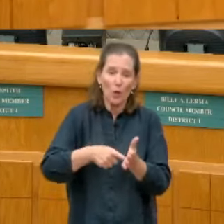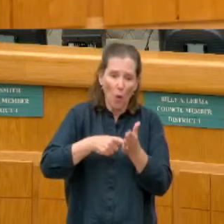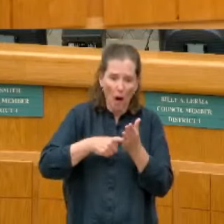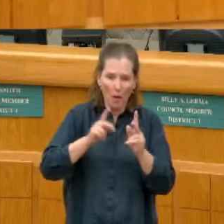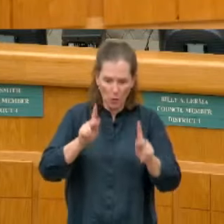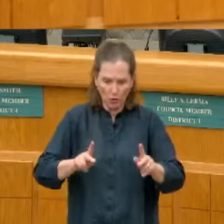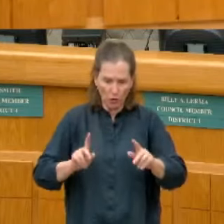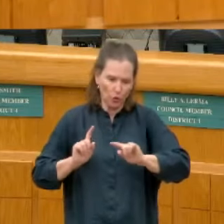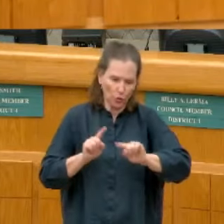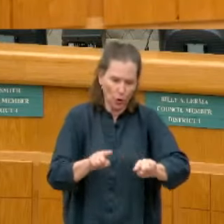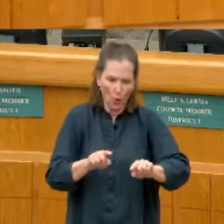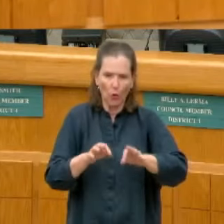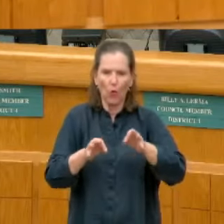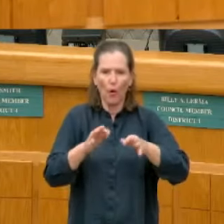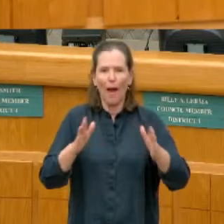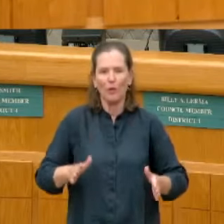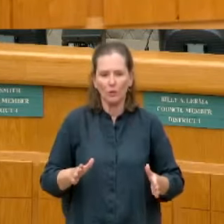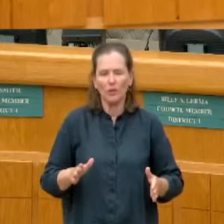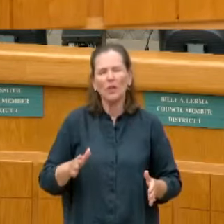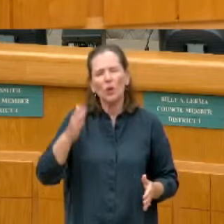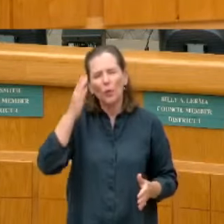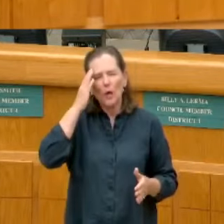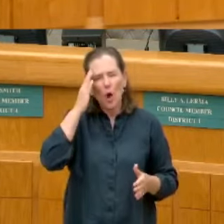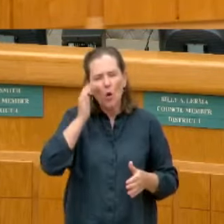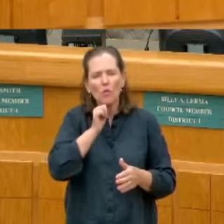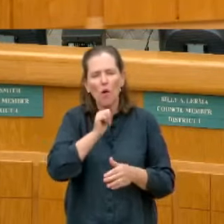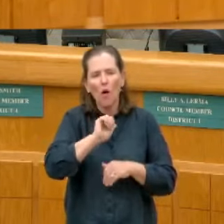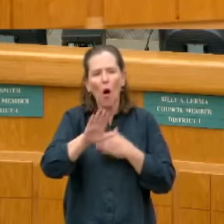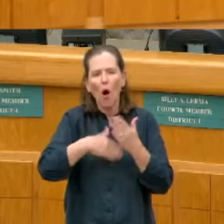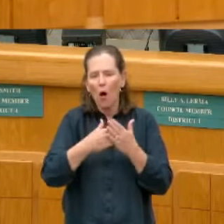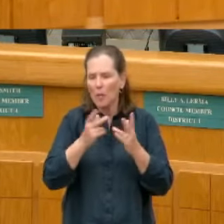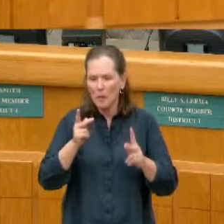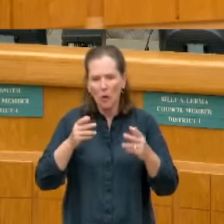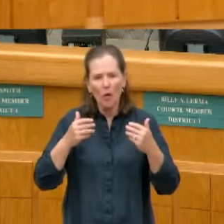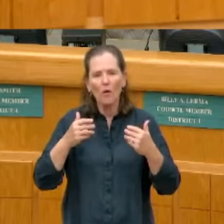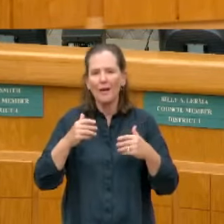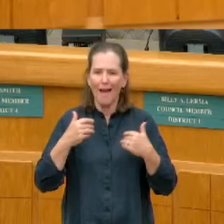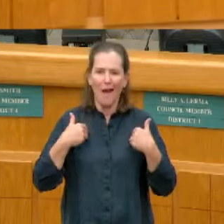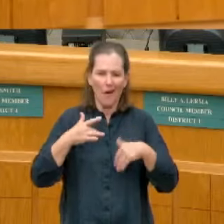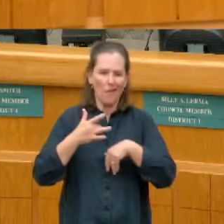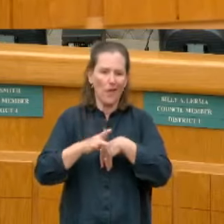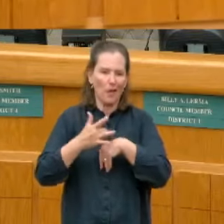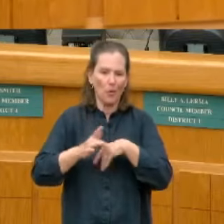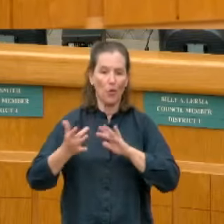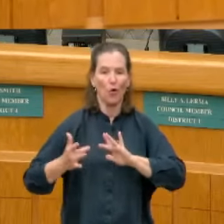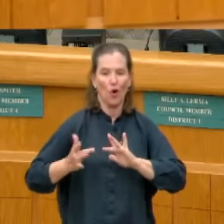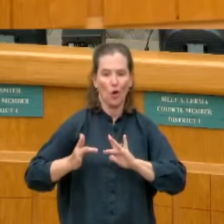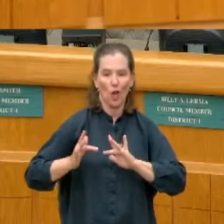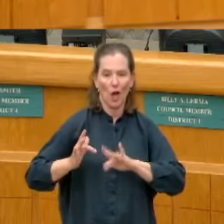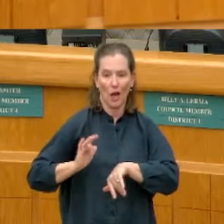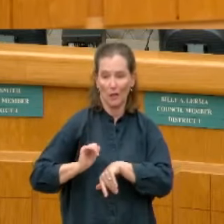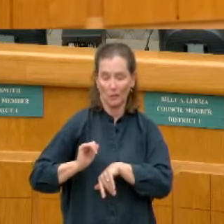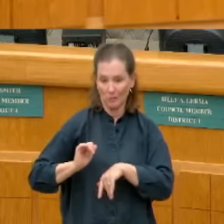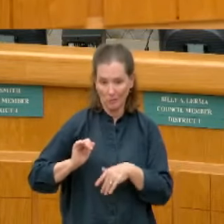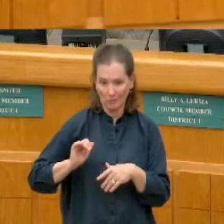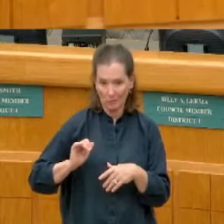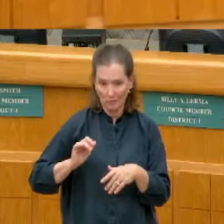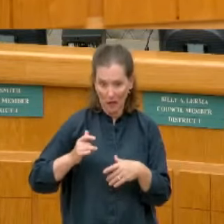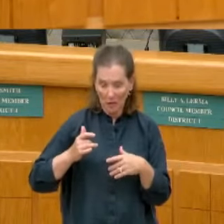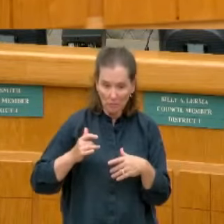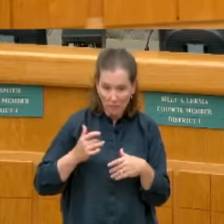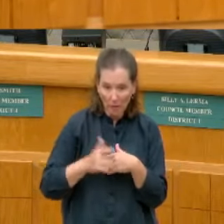all residents have access to online services. We promise to restore in-service and